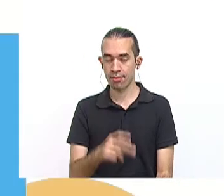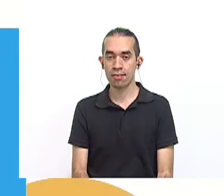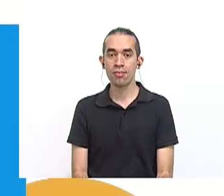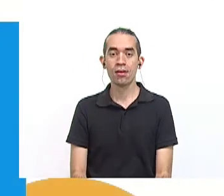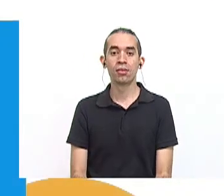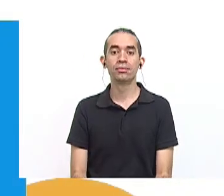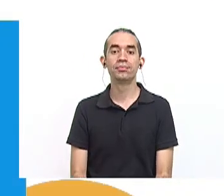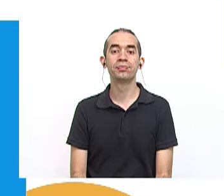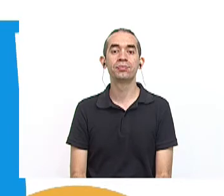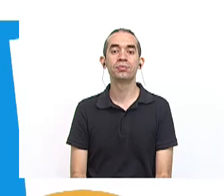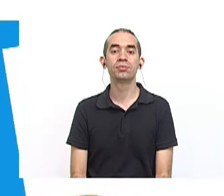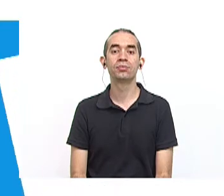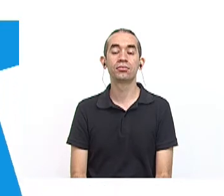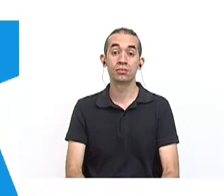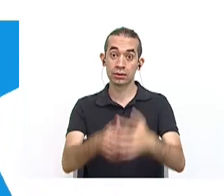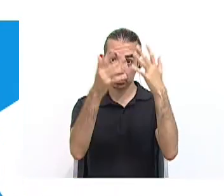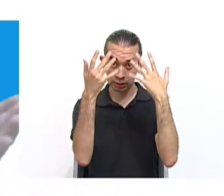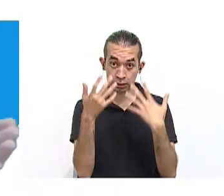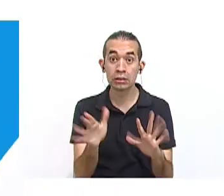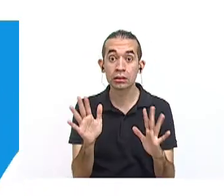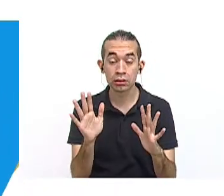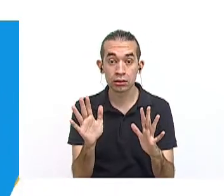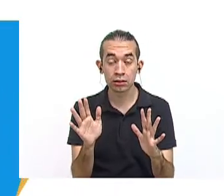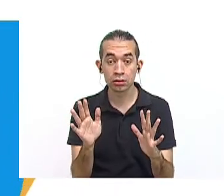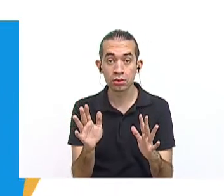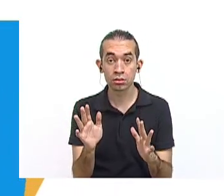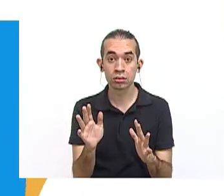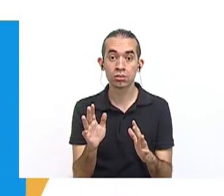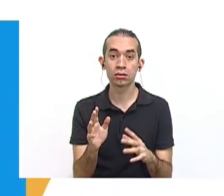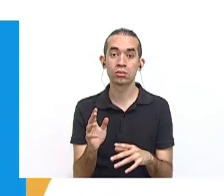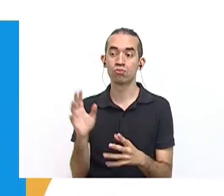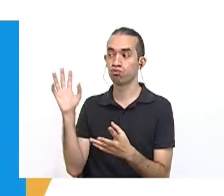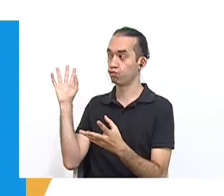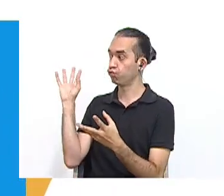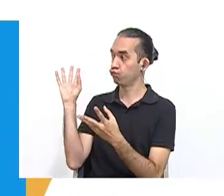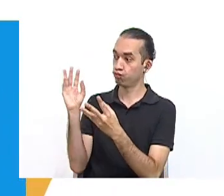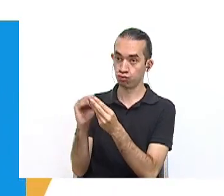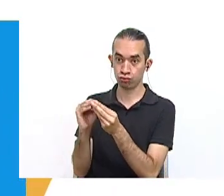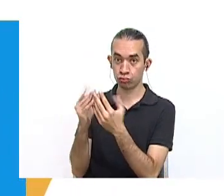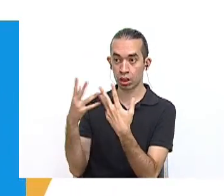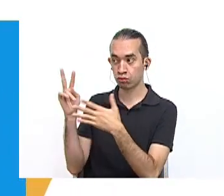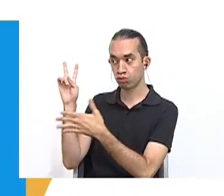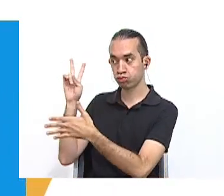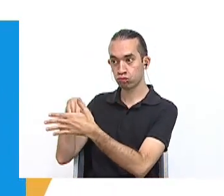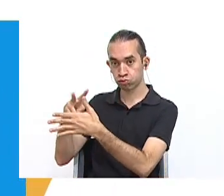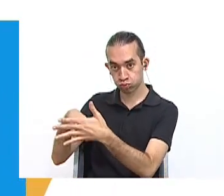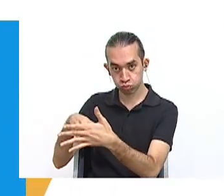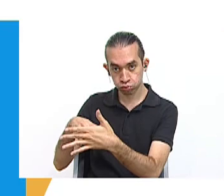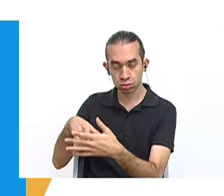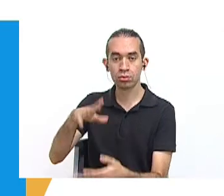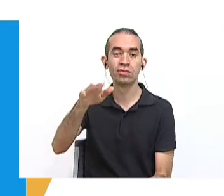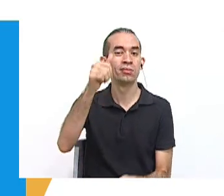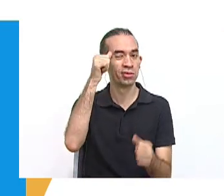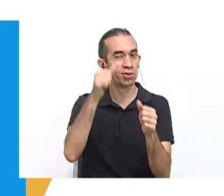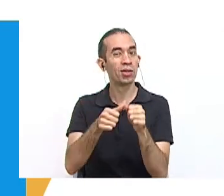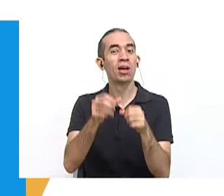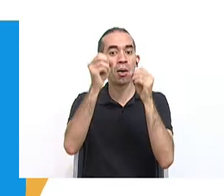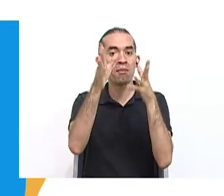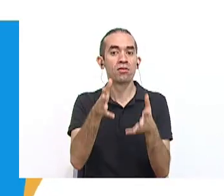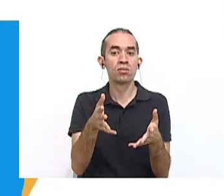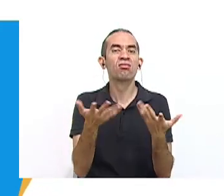So now that we have done that, we have gone through the whole reading part. Remember, your teacher asked you to prepare